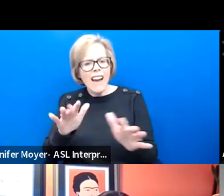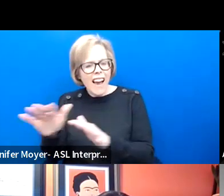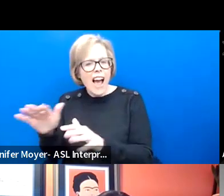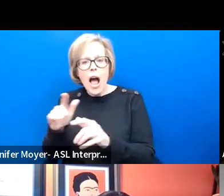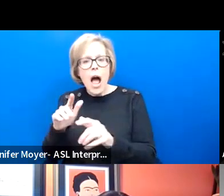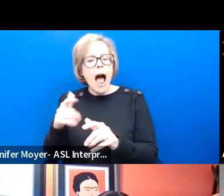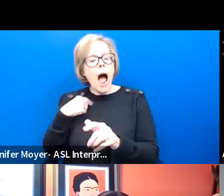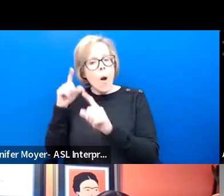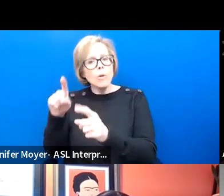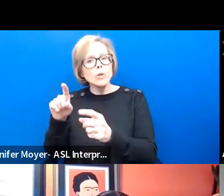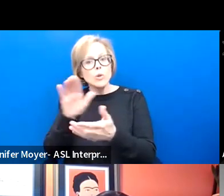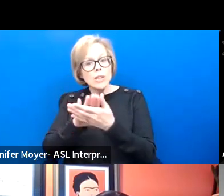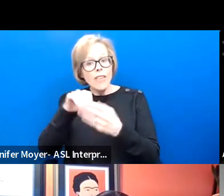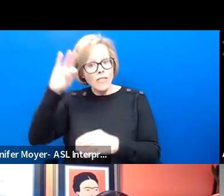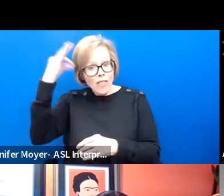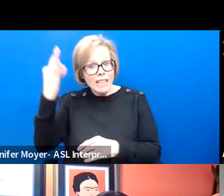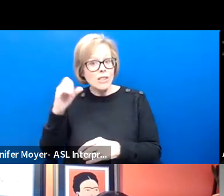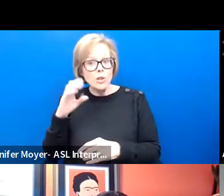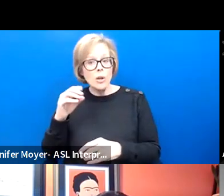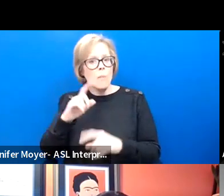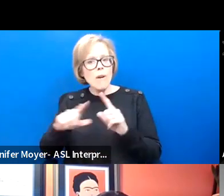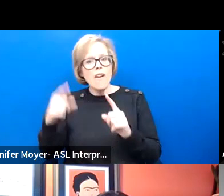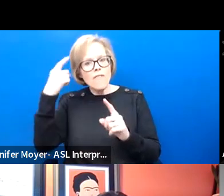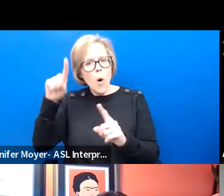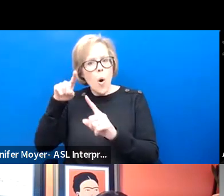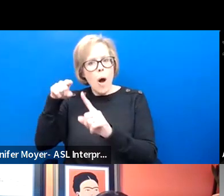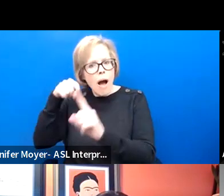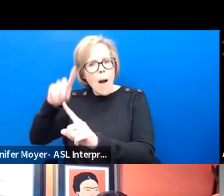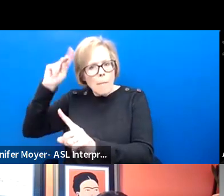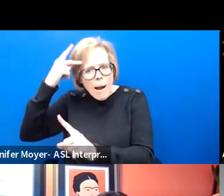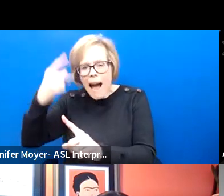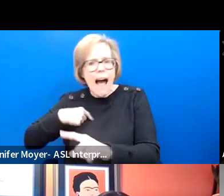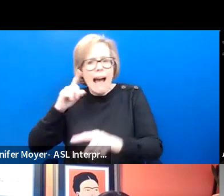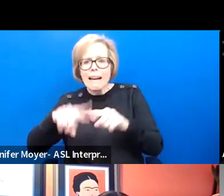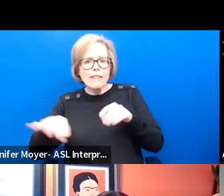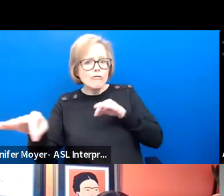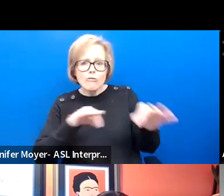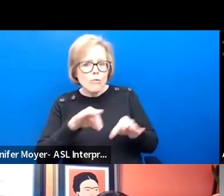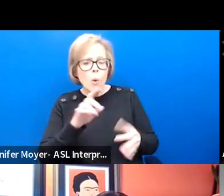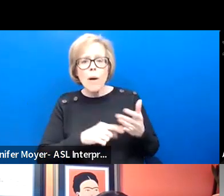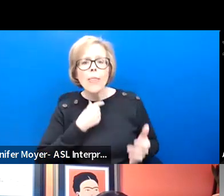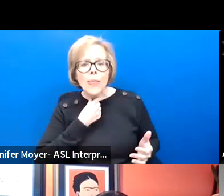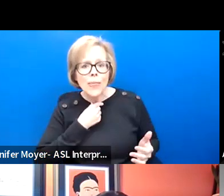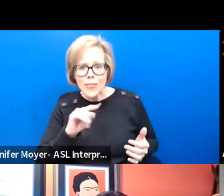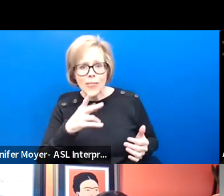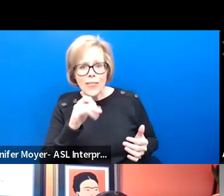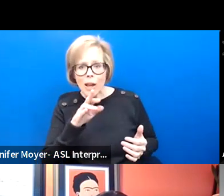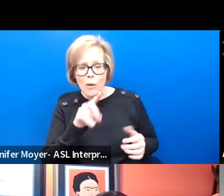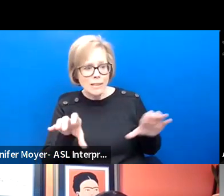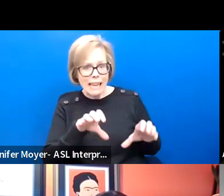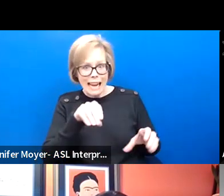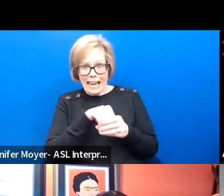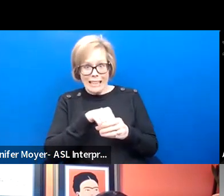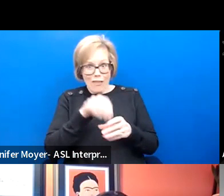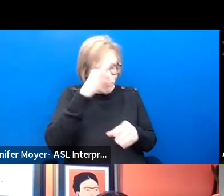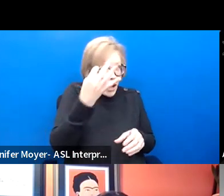thing, I went to school in France, but it was for politics. I could not describe to you what the thyroid does in French or in